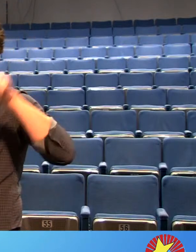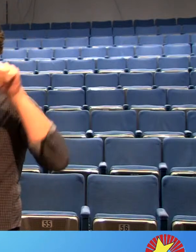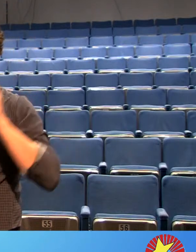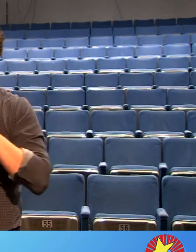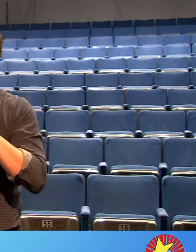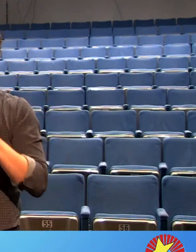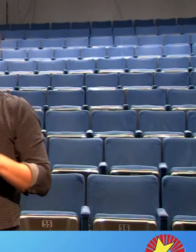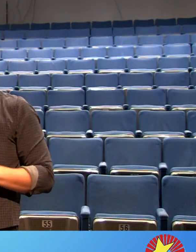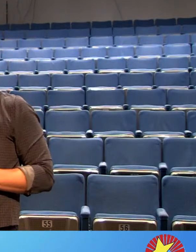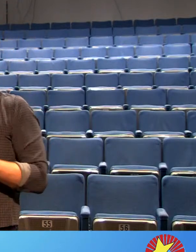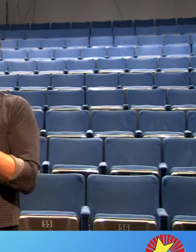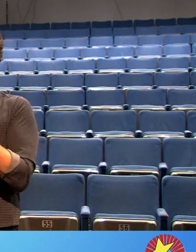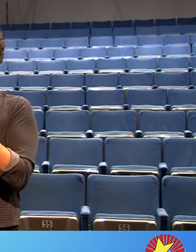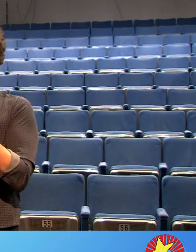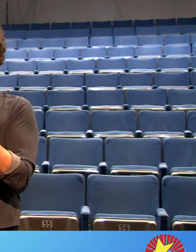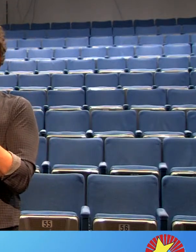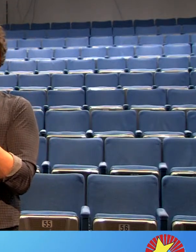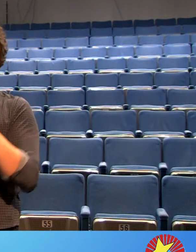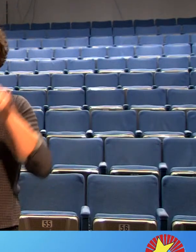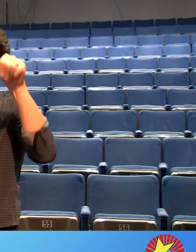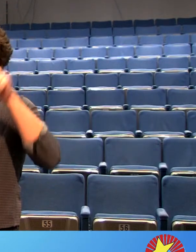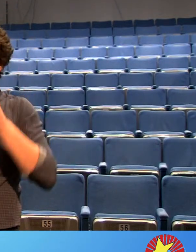Colette, and I can't hear.